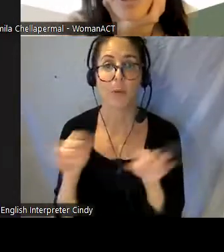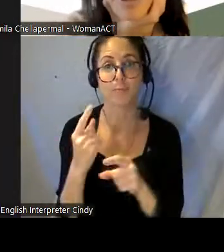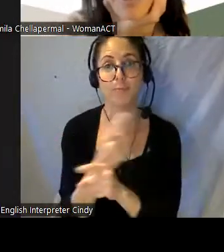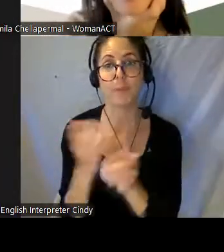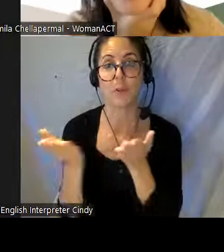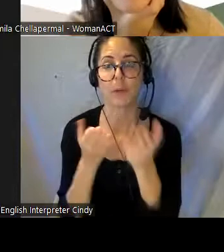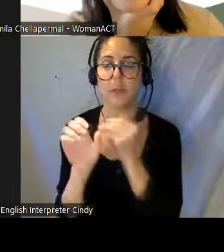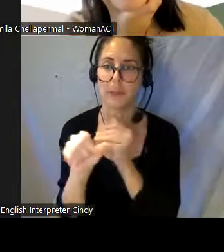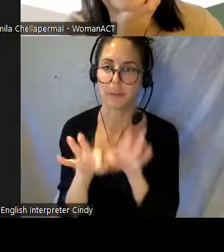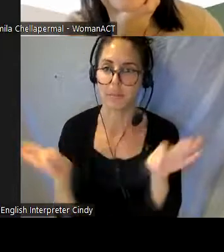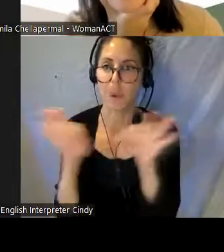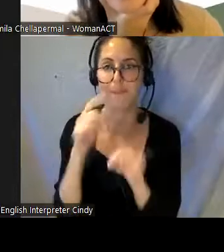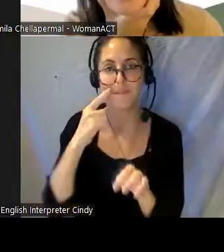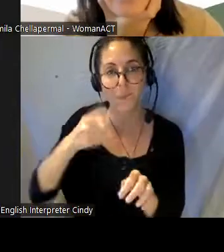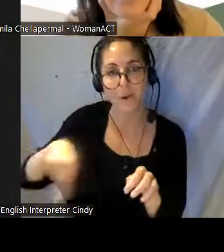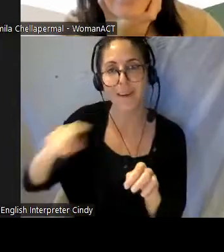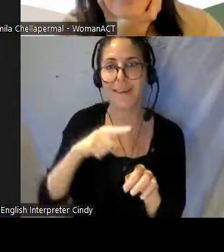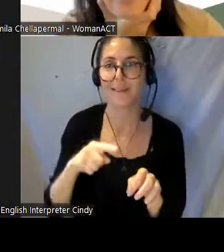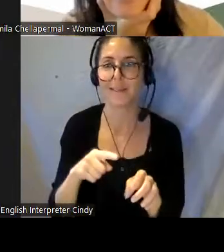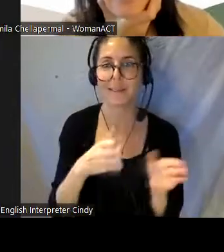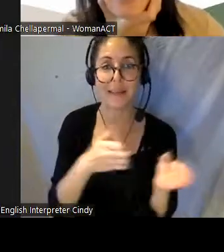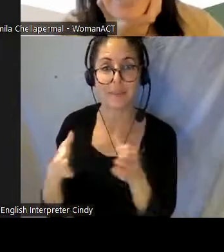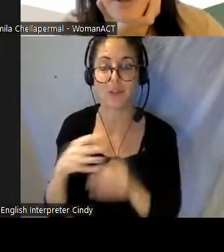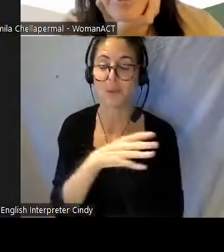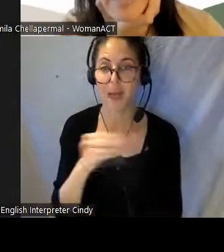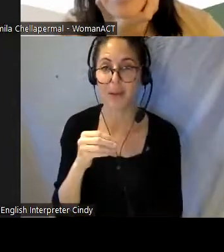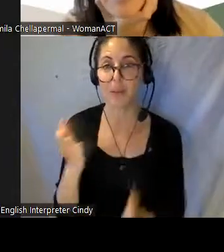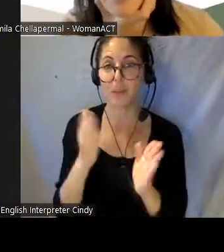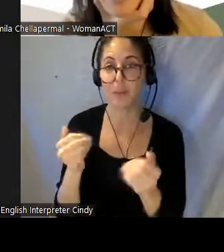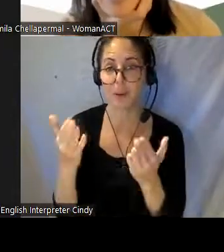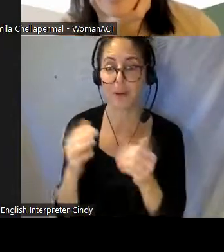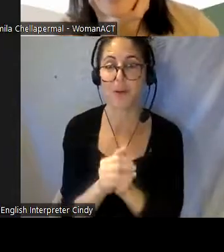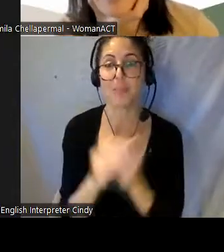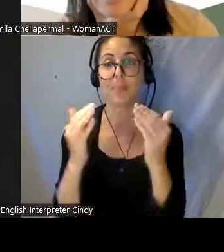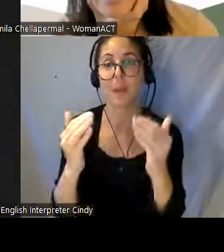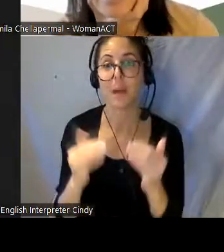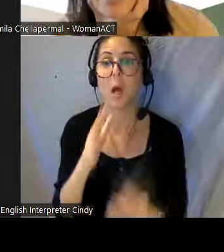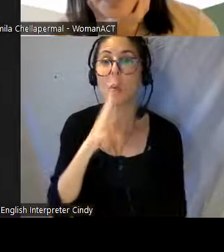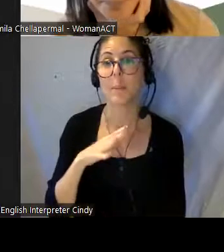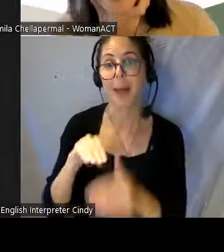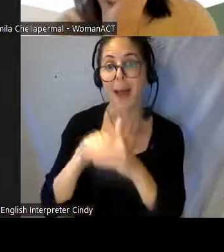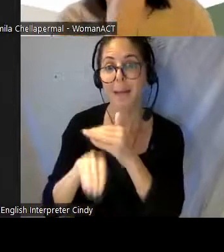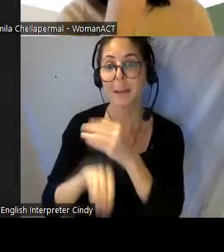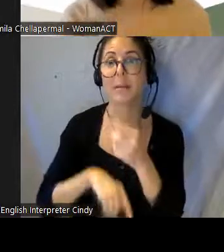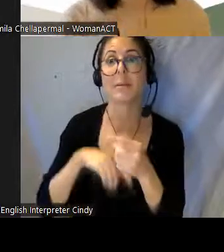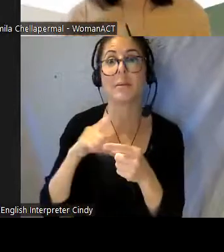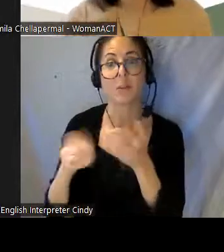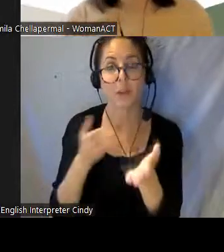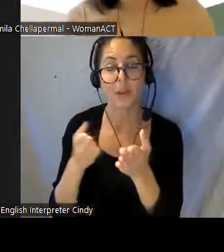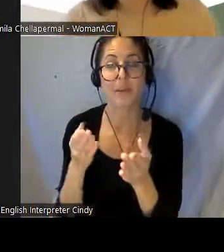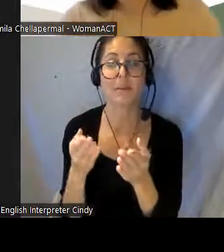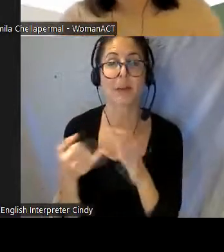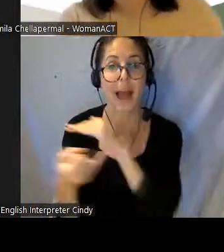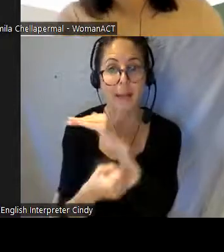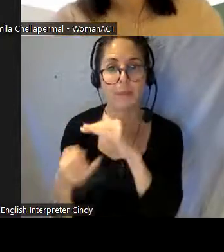important to participants and service providers. Addressing women's access to services and isolation through targeted outreach